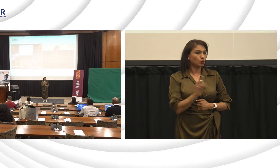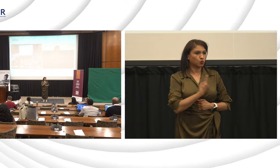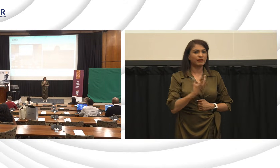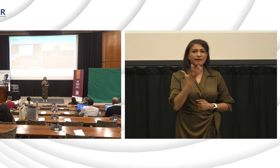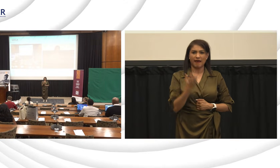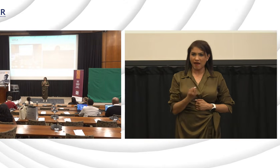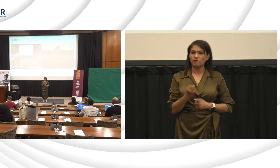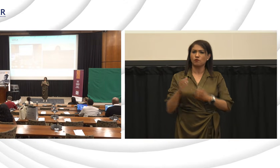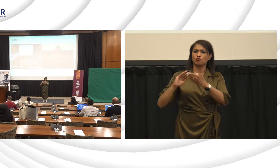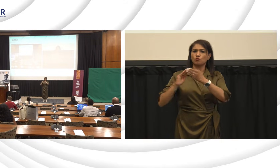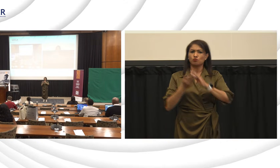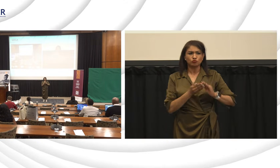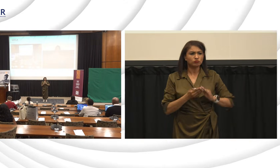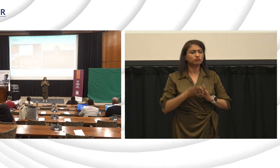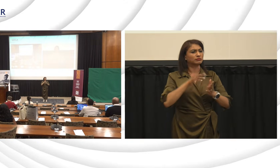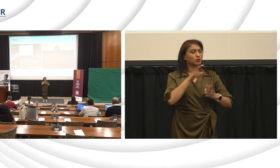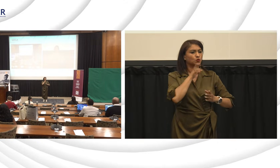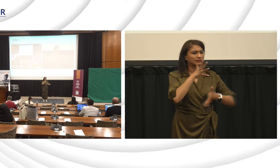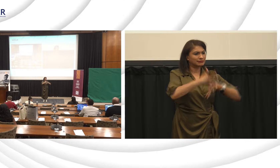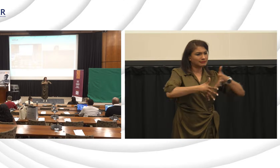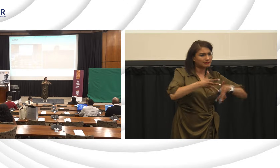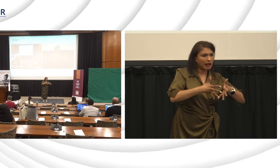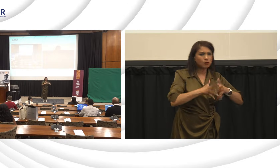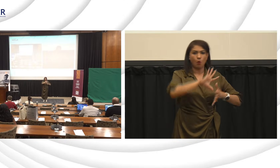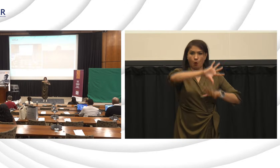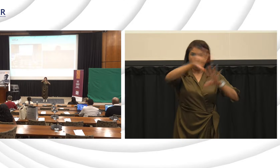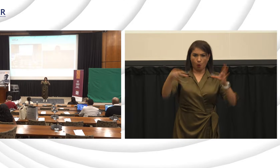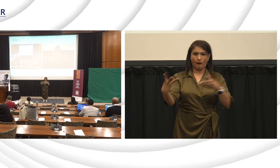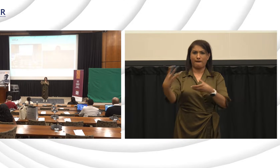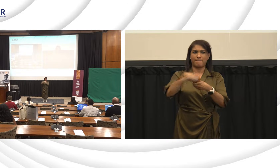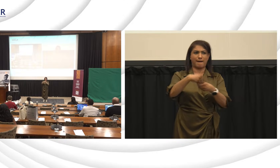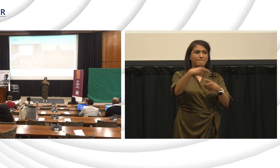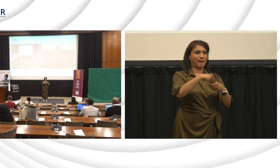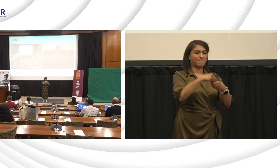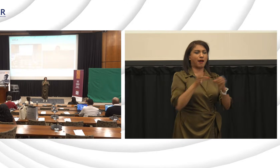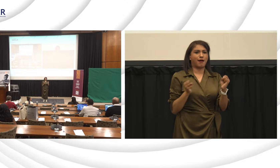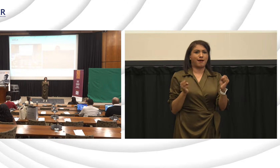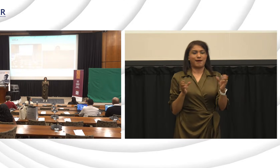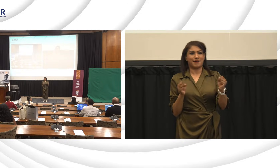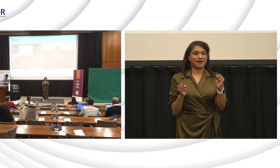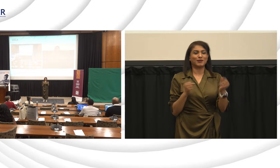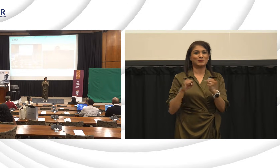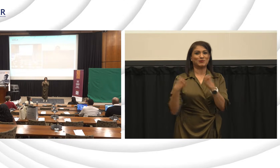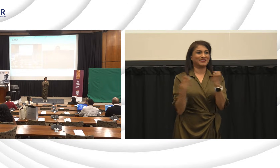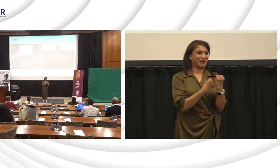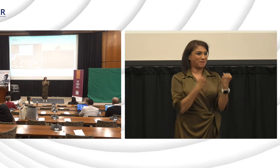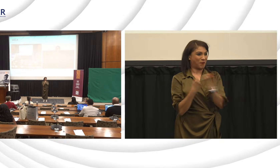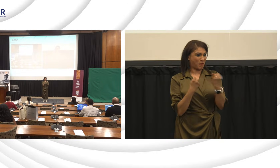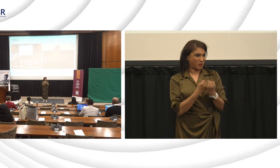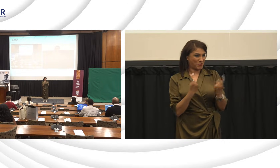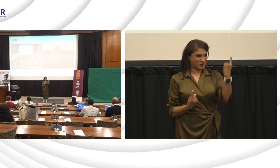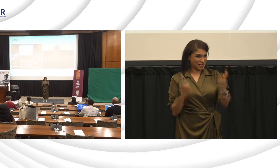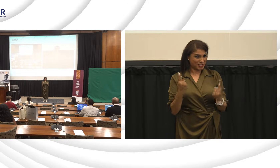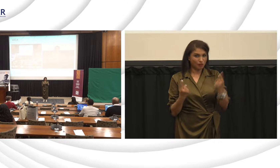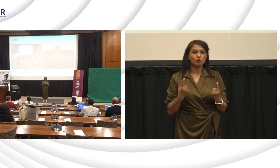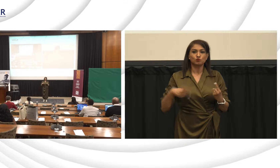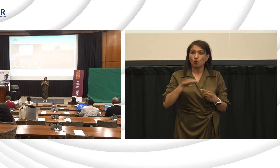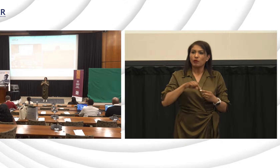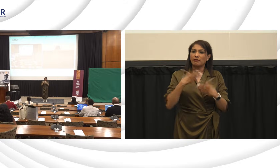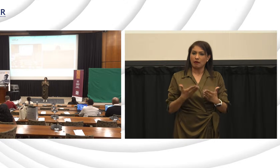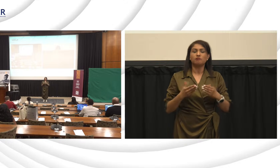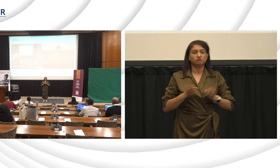Just remember that we do also have the communities here that are in the SASL community, that are SASL